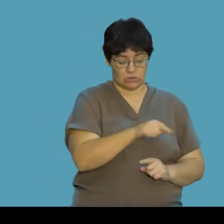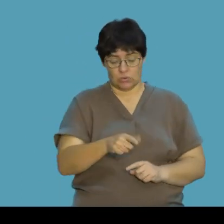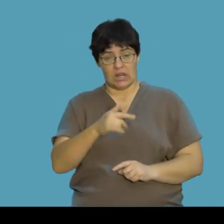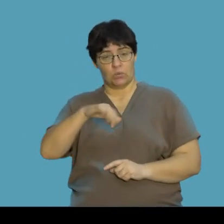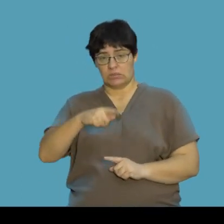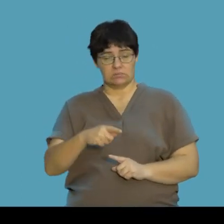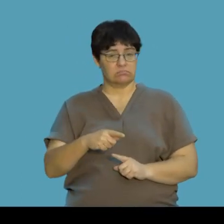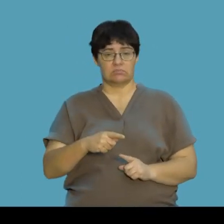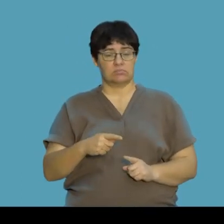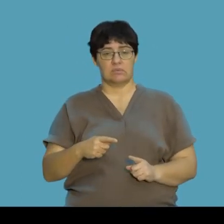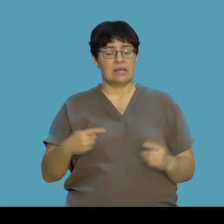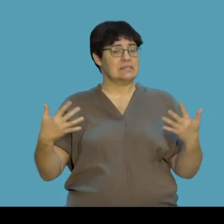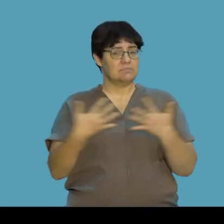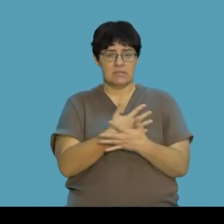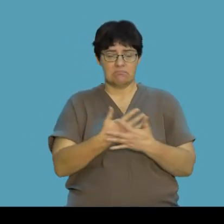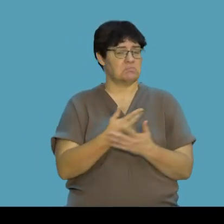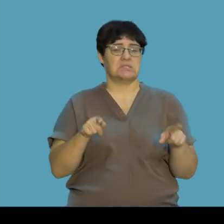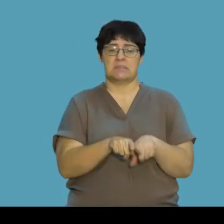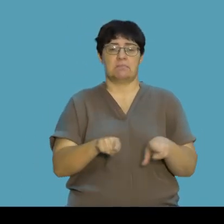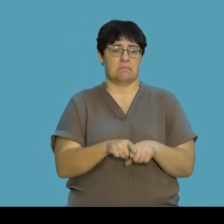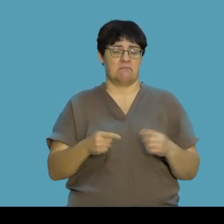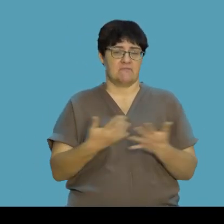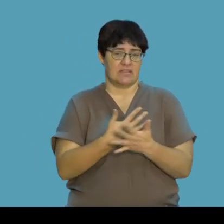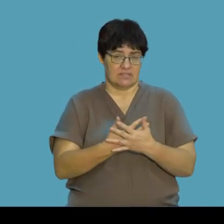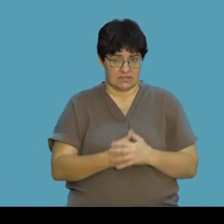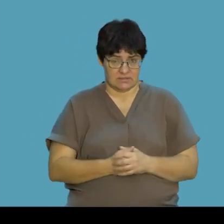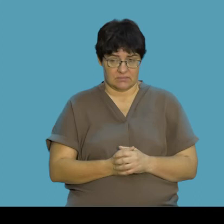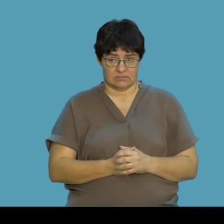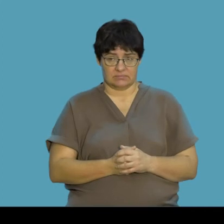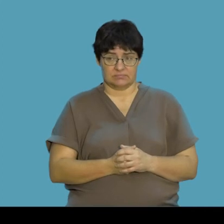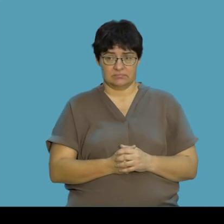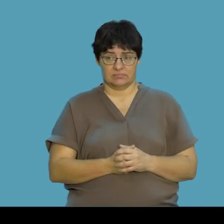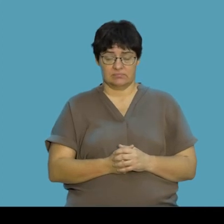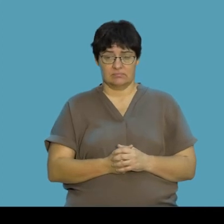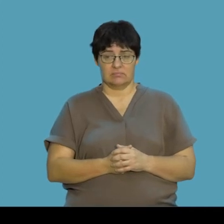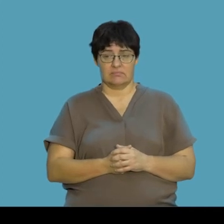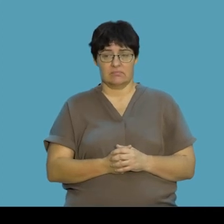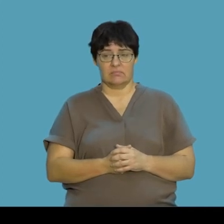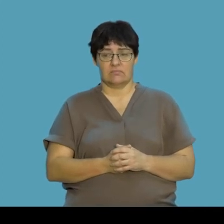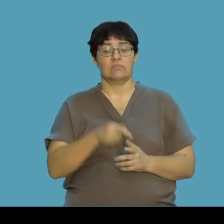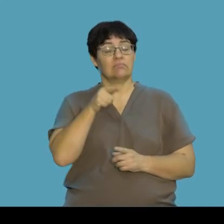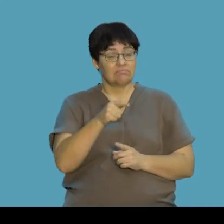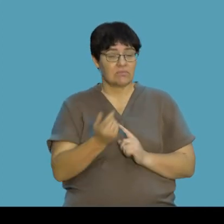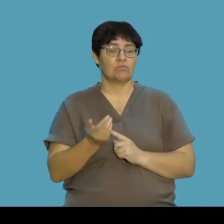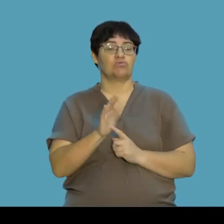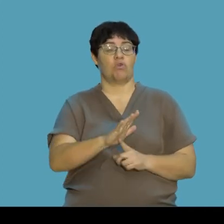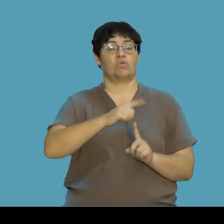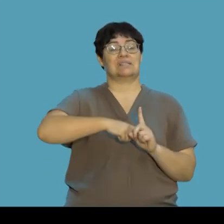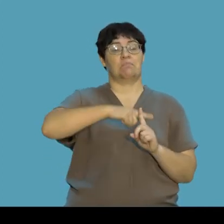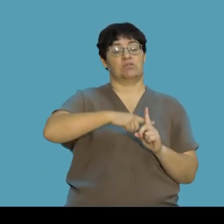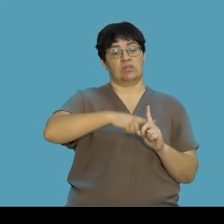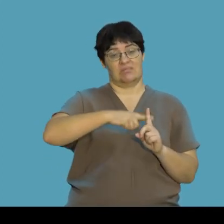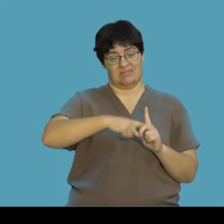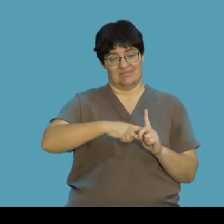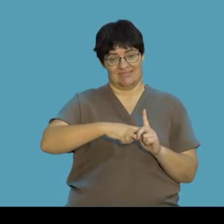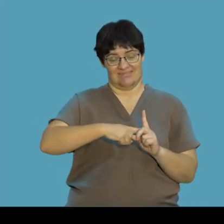of the particles remains the same, okay? And now the speed actually is an indication of the temperature of a